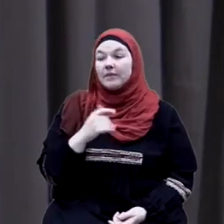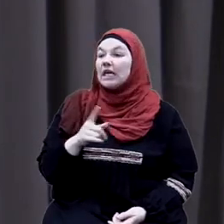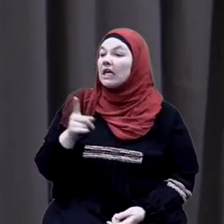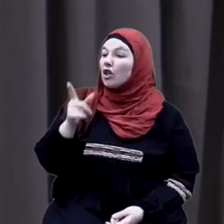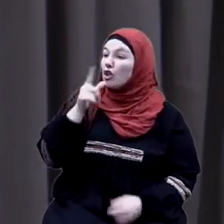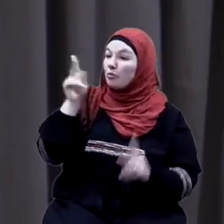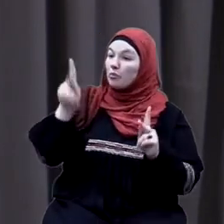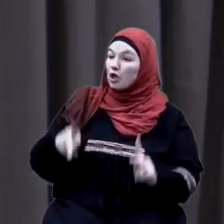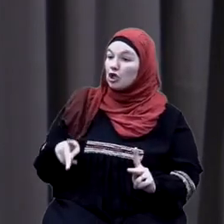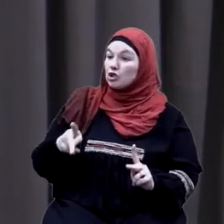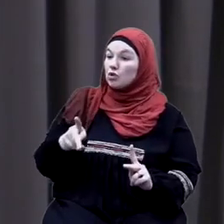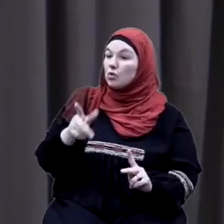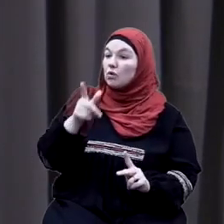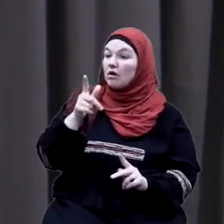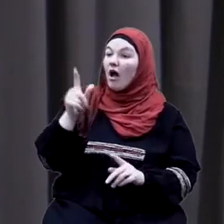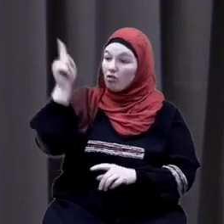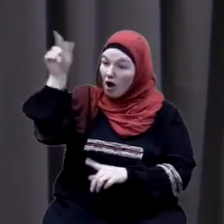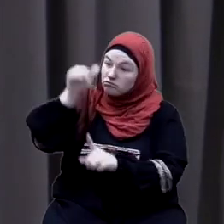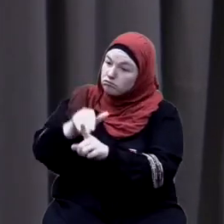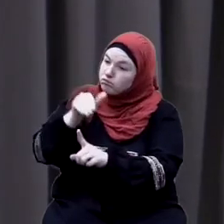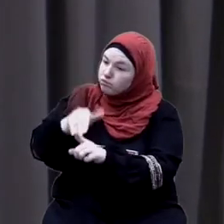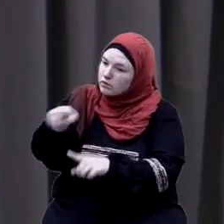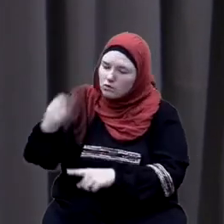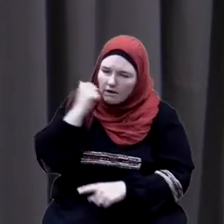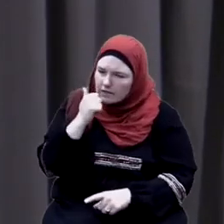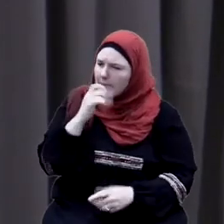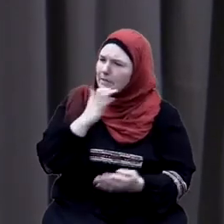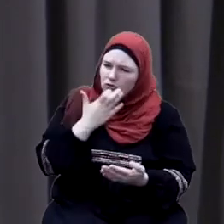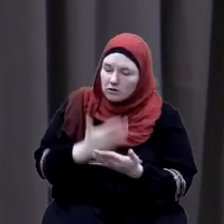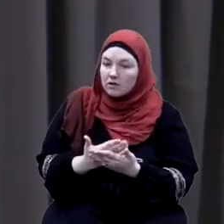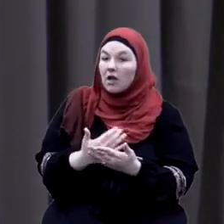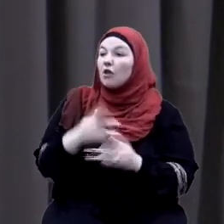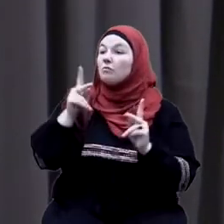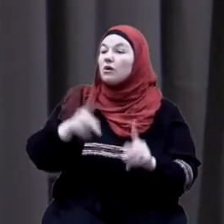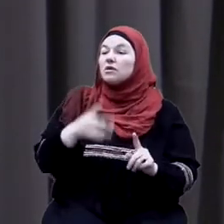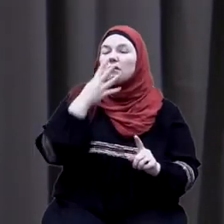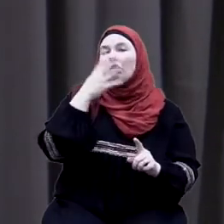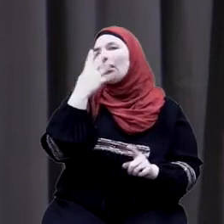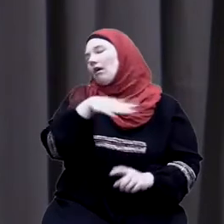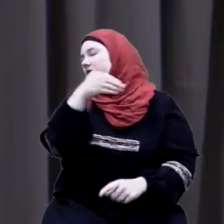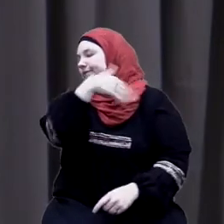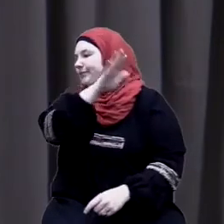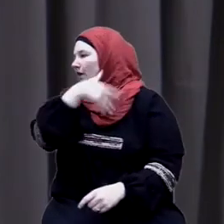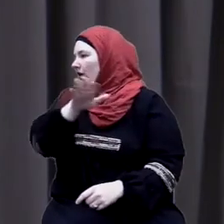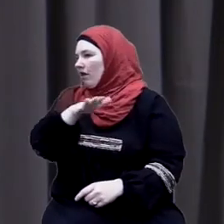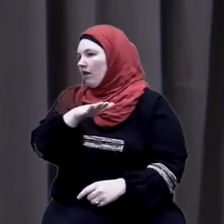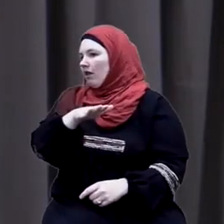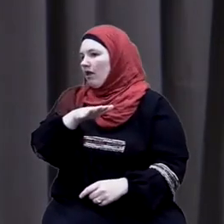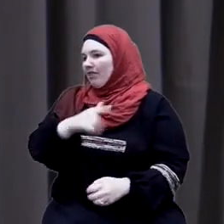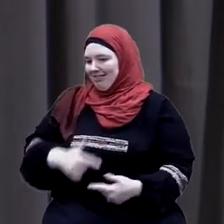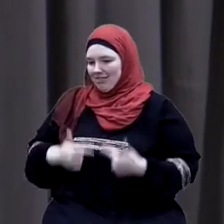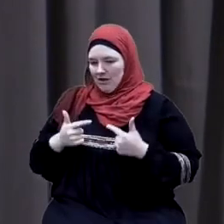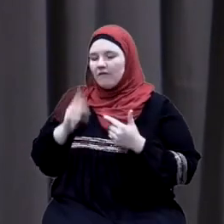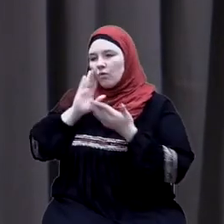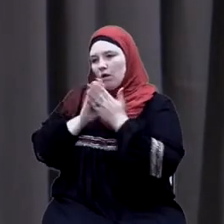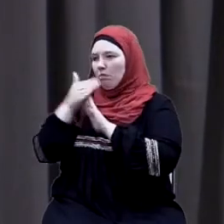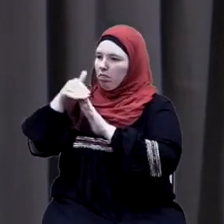who turns away from my reminders, he would lead a miserable